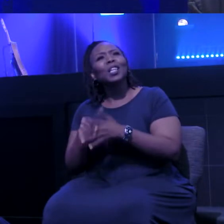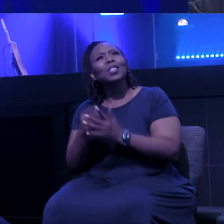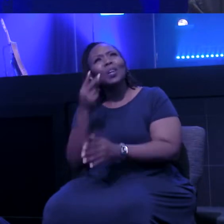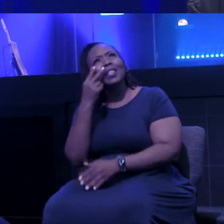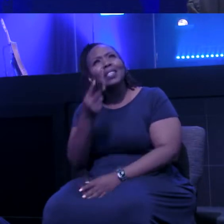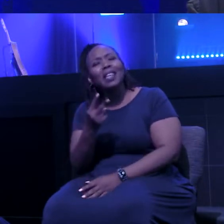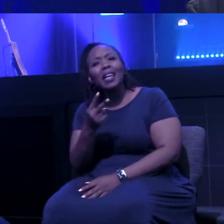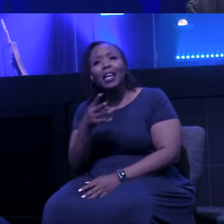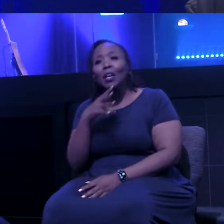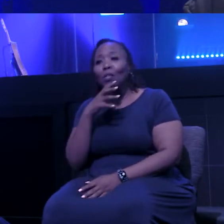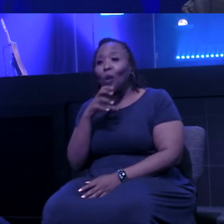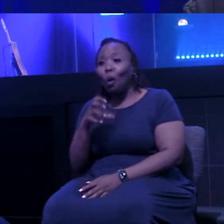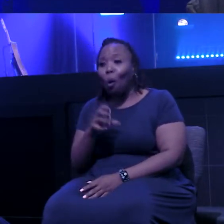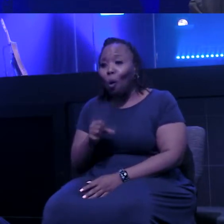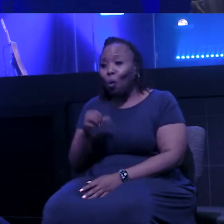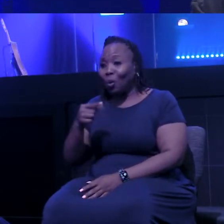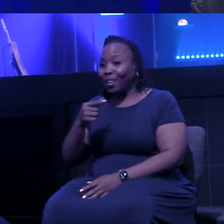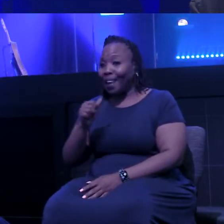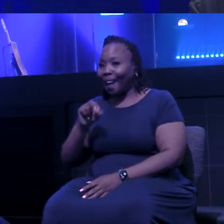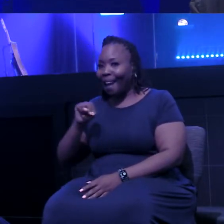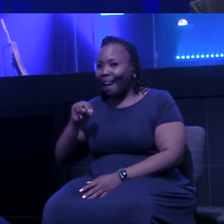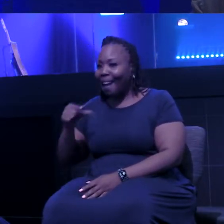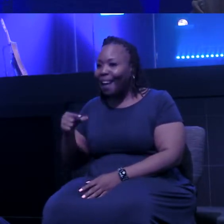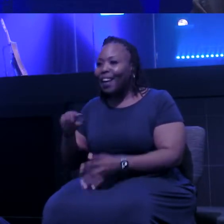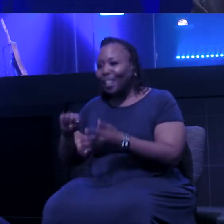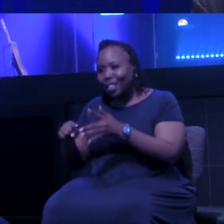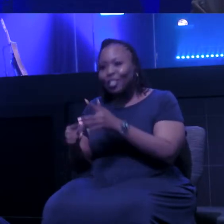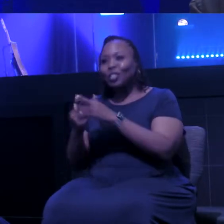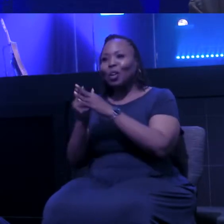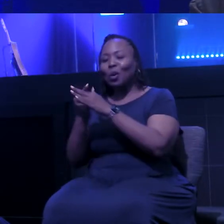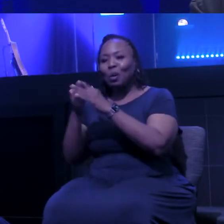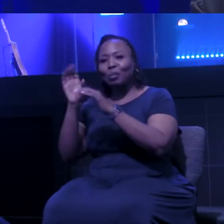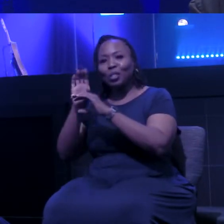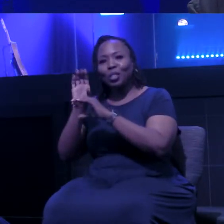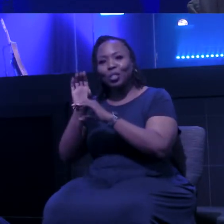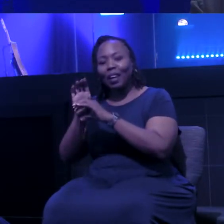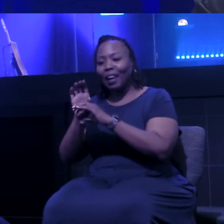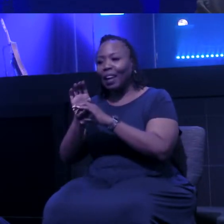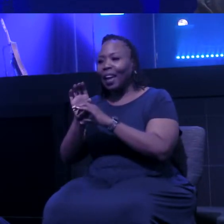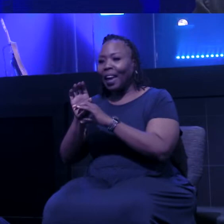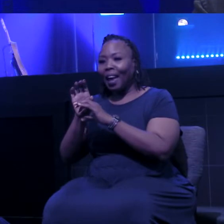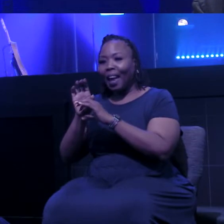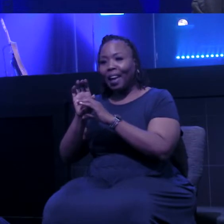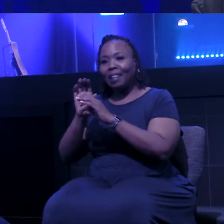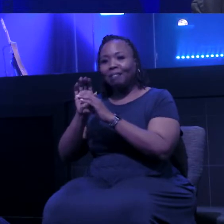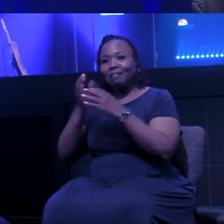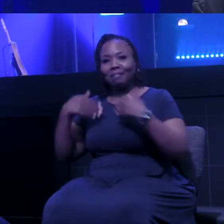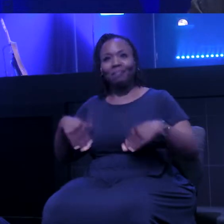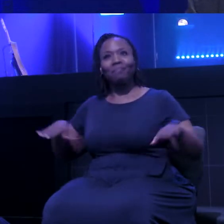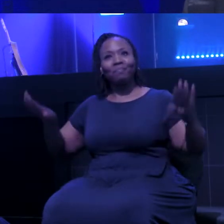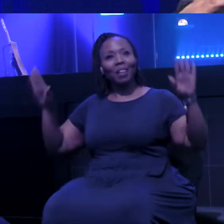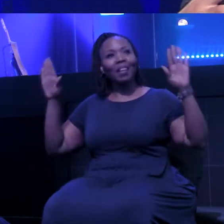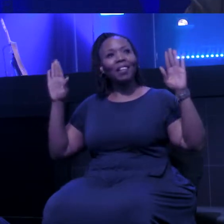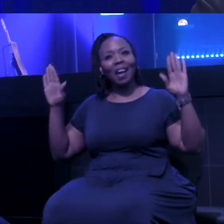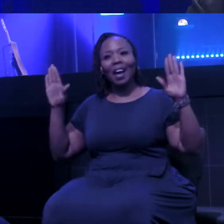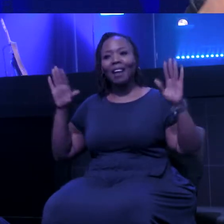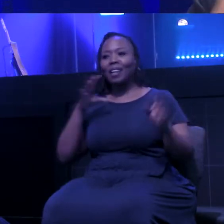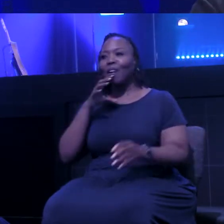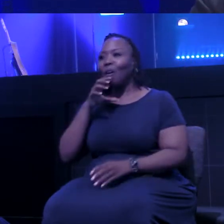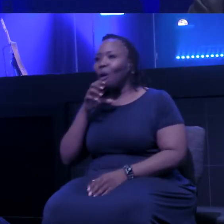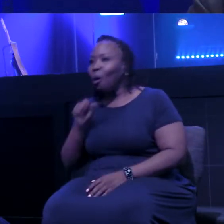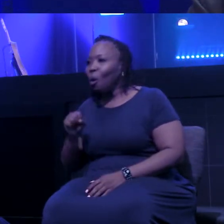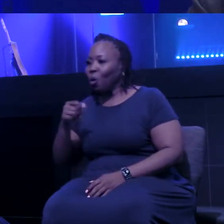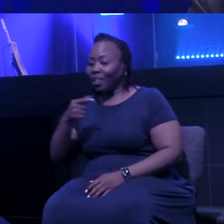old gang rivals come to the faith. They started seeing old friends from my old gang come into the faith, and they came together